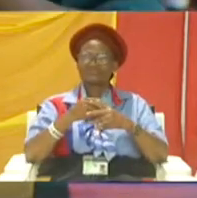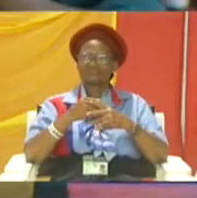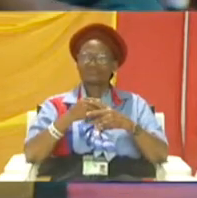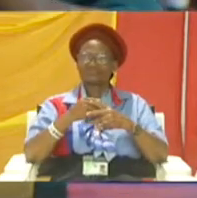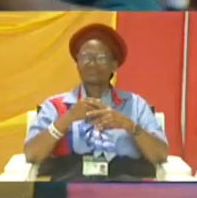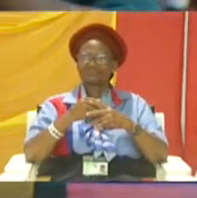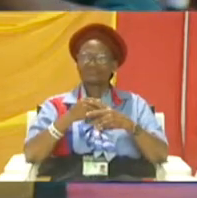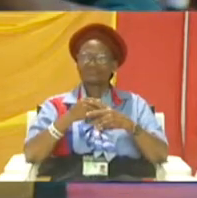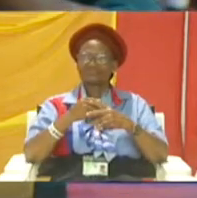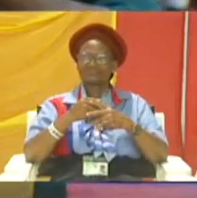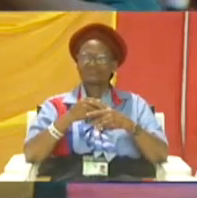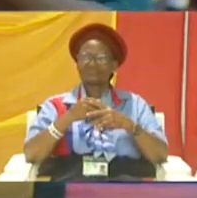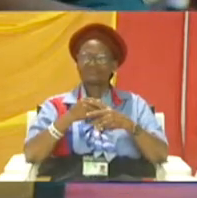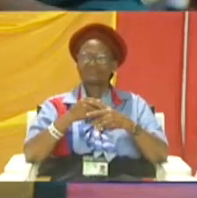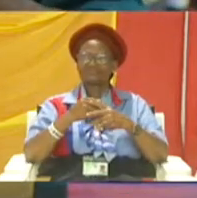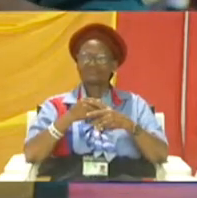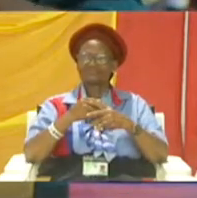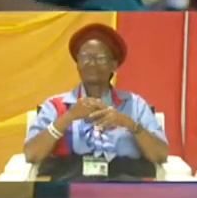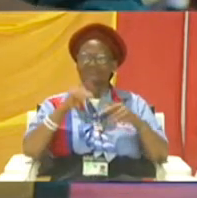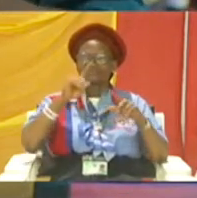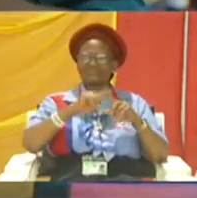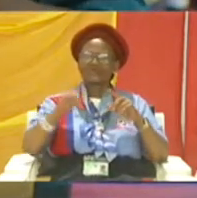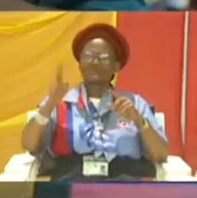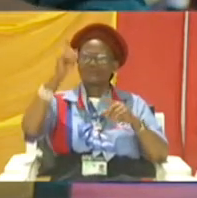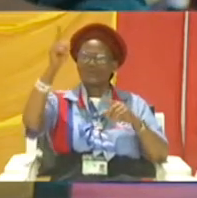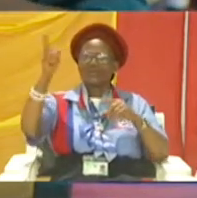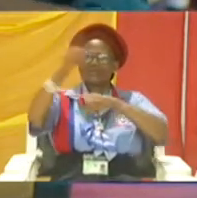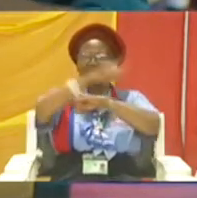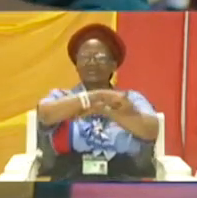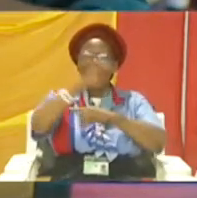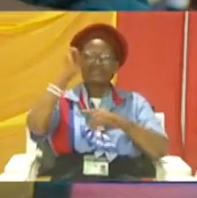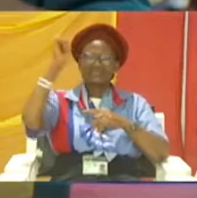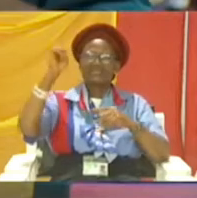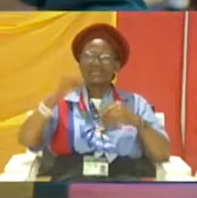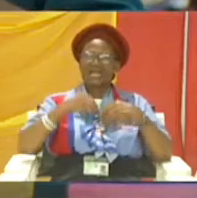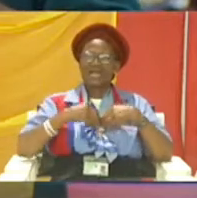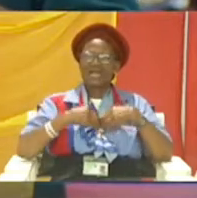all. But one day he had a